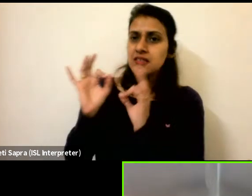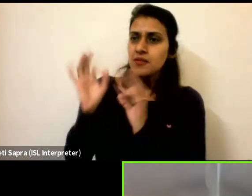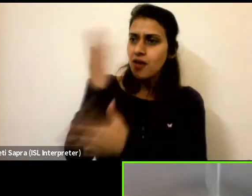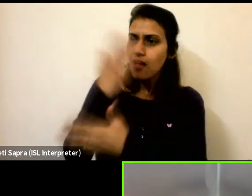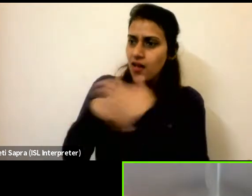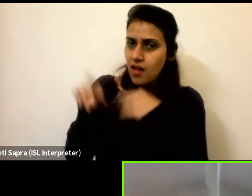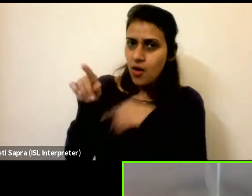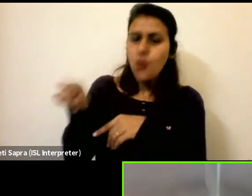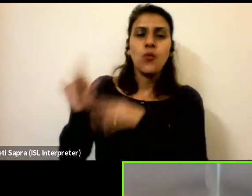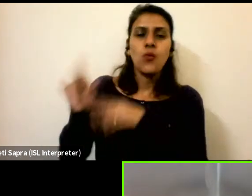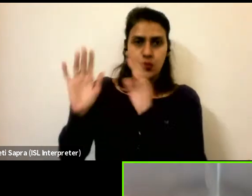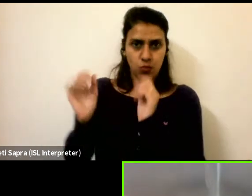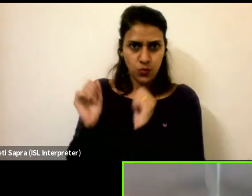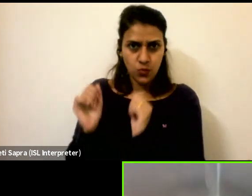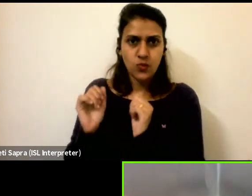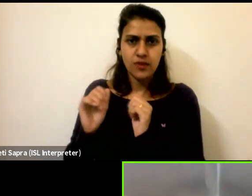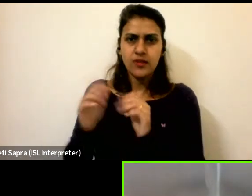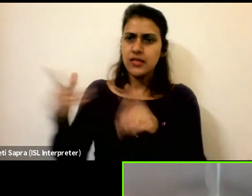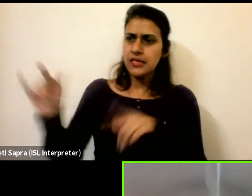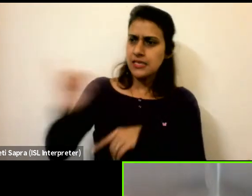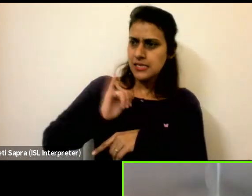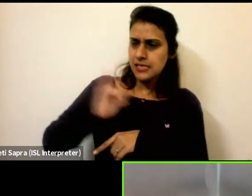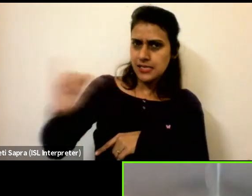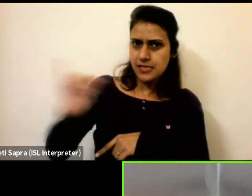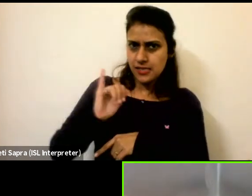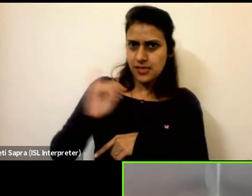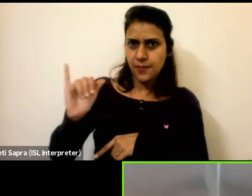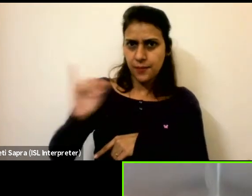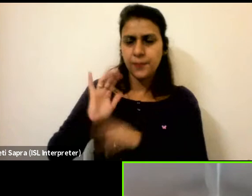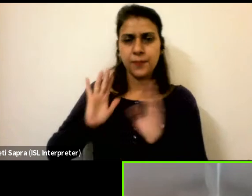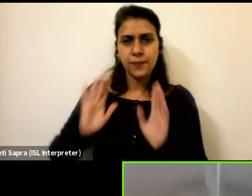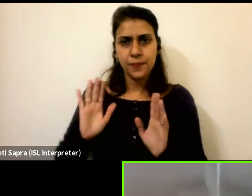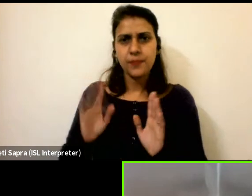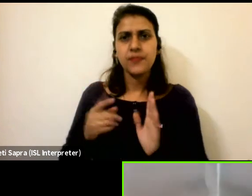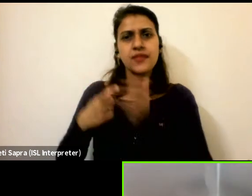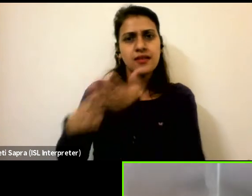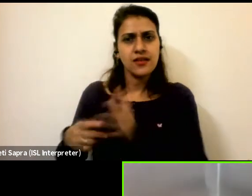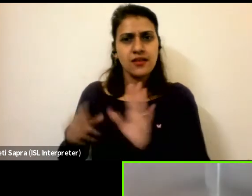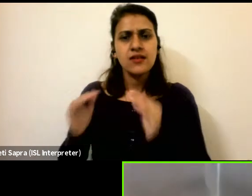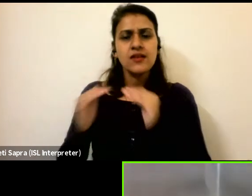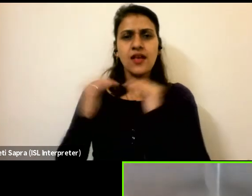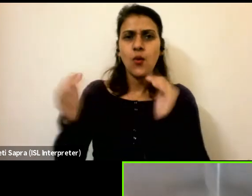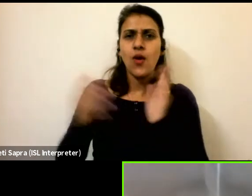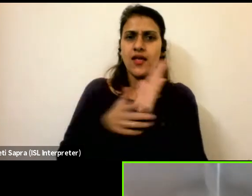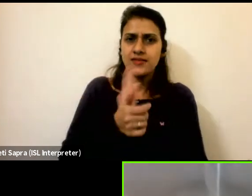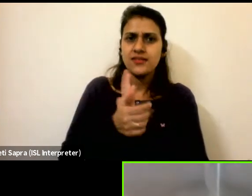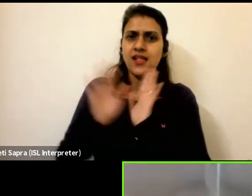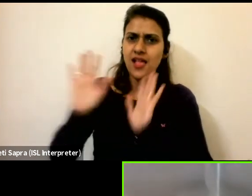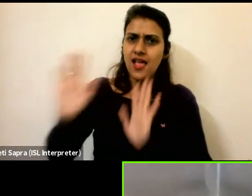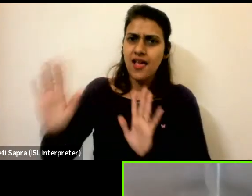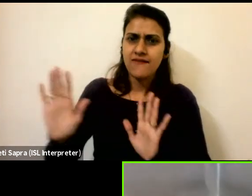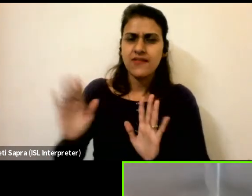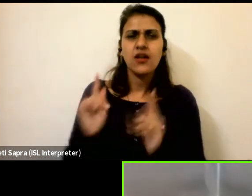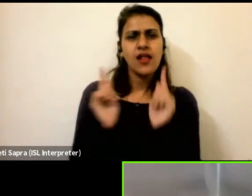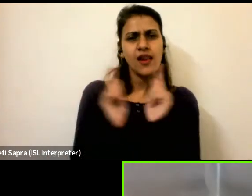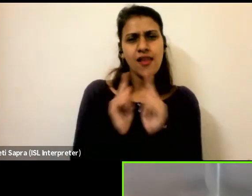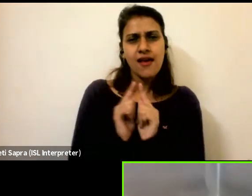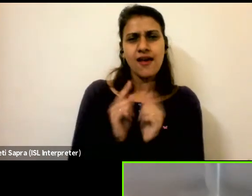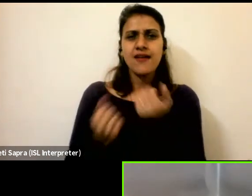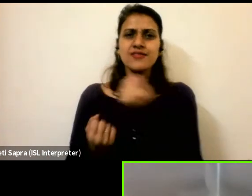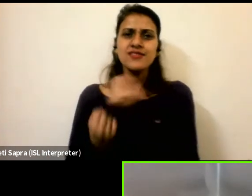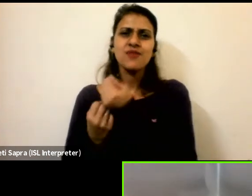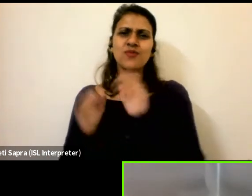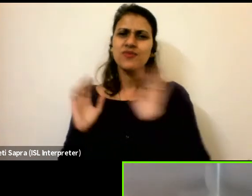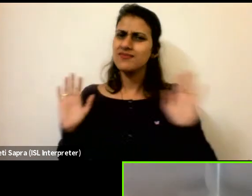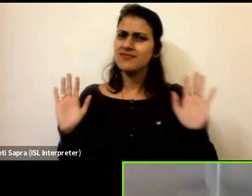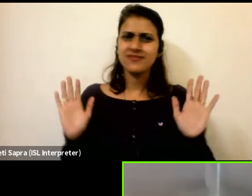different. They are part of us, and that they do have abilities, but they may need a little help. And that's all